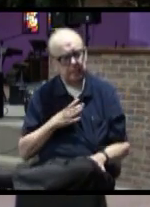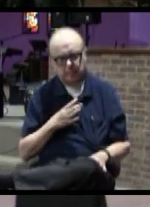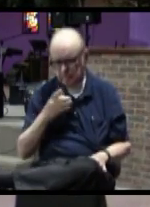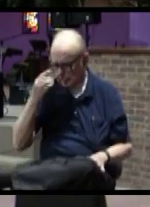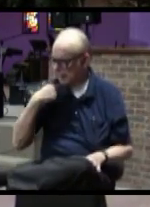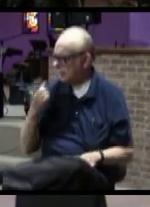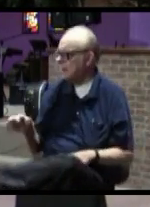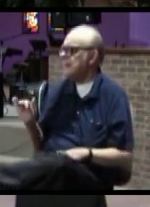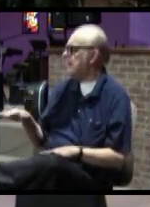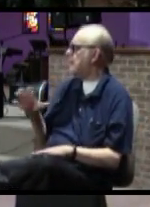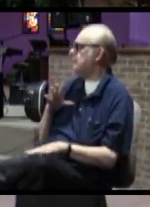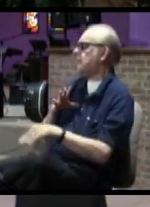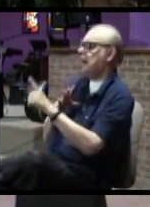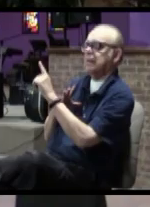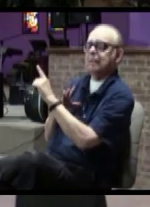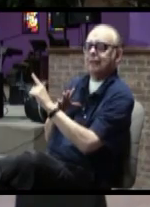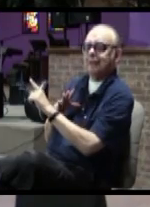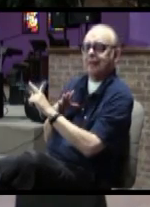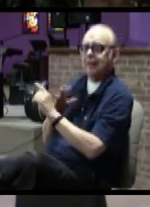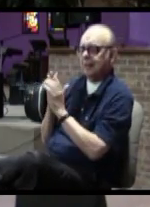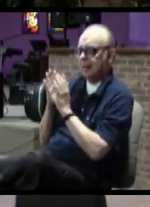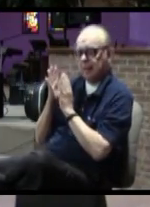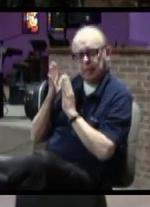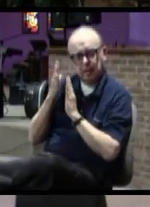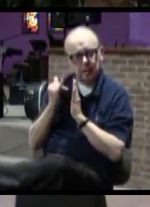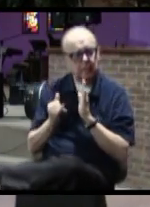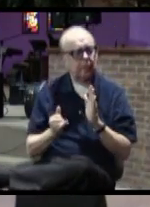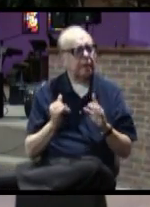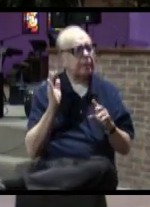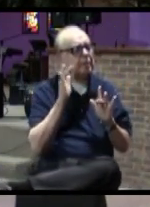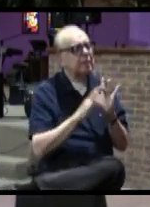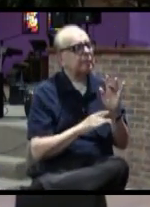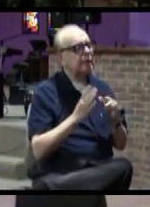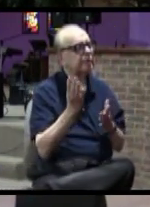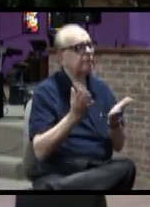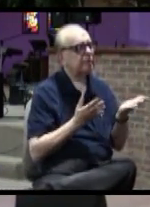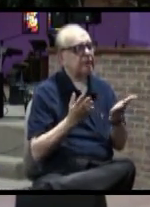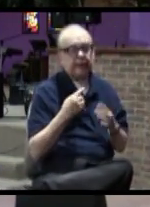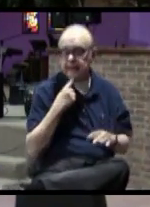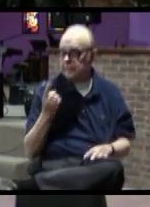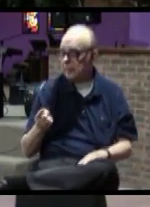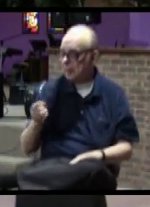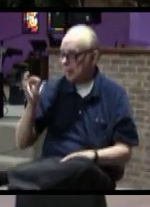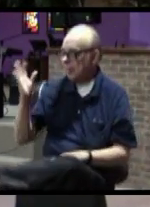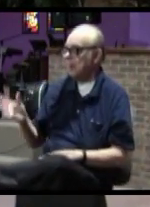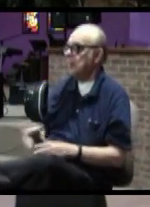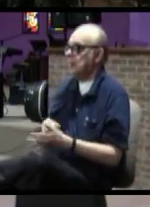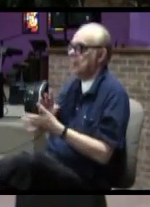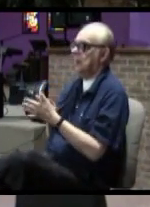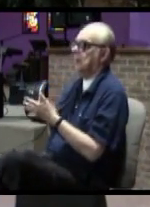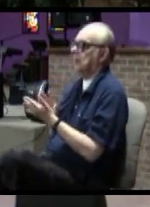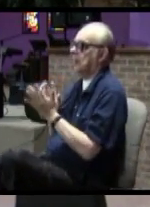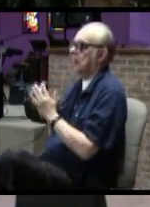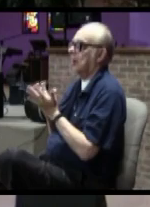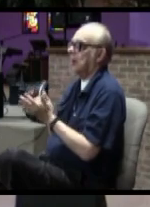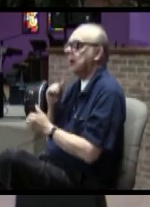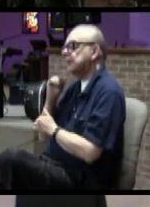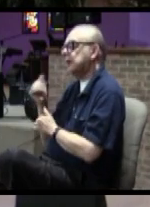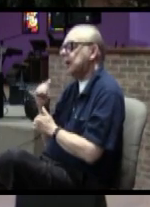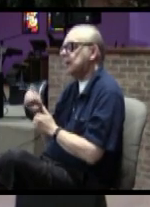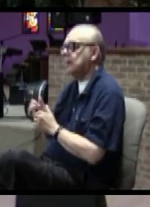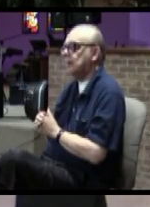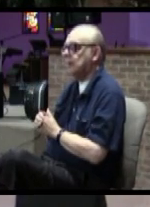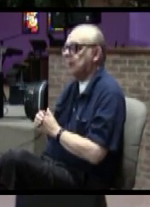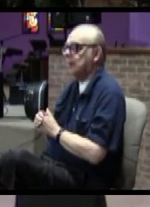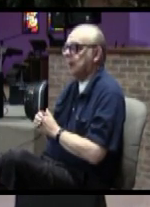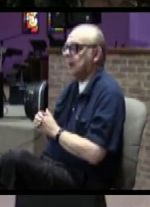The pastor asked the man, he said, "Are you okay?" And the man said, "Yeah, everything's fine." When he asked him why he missed so many services, the man said, "Reverend, I've been studying